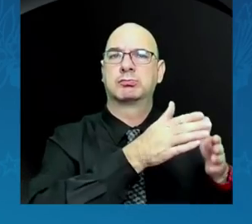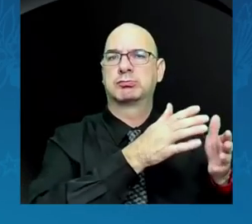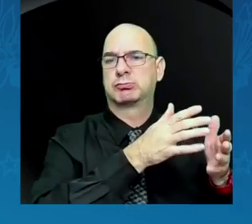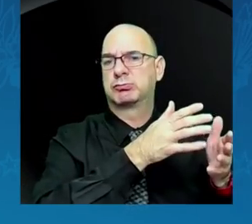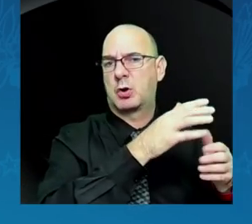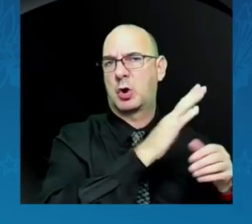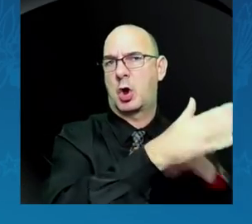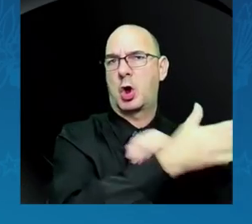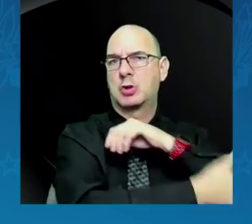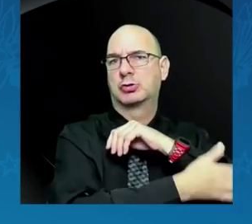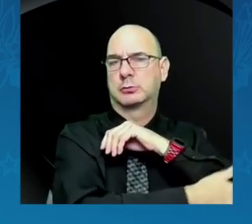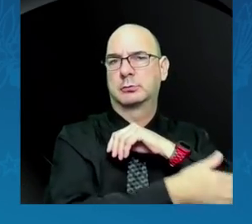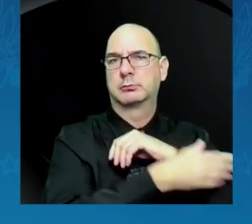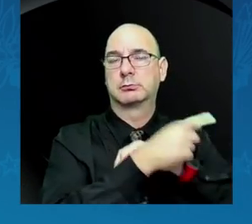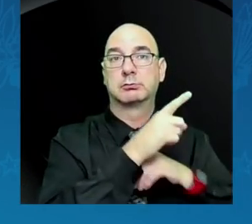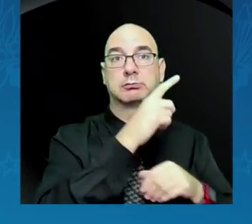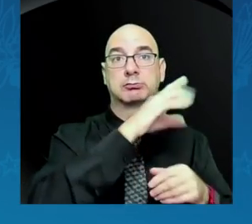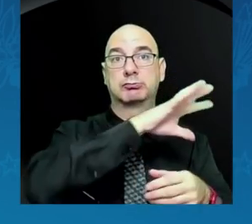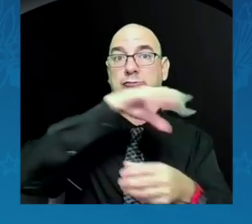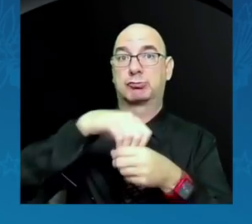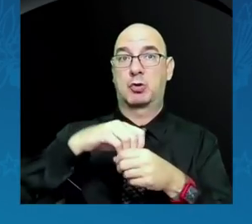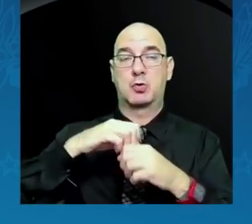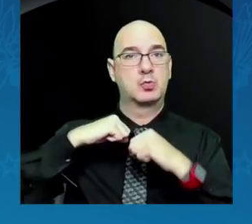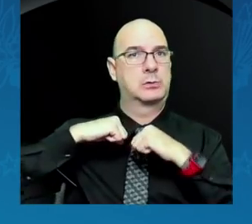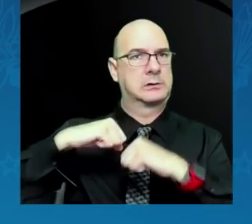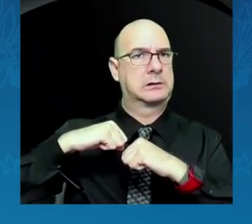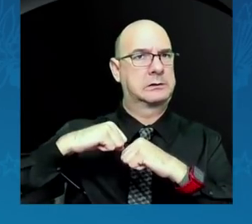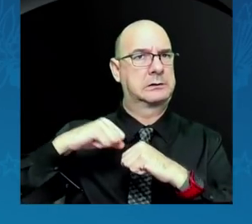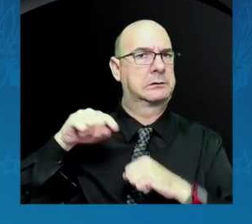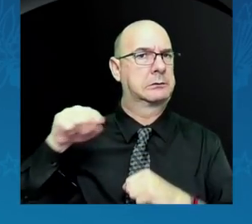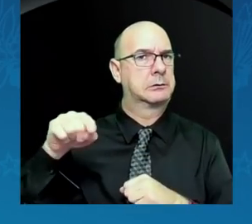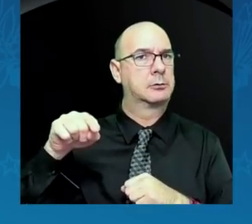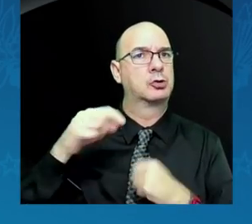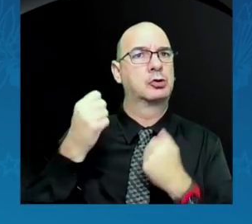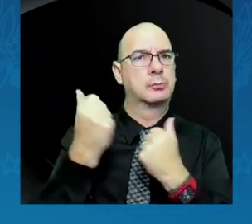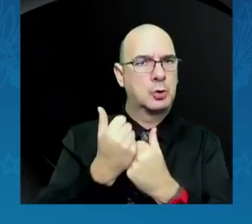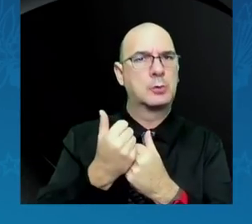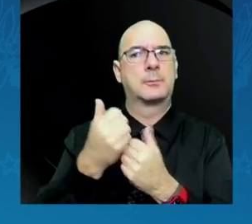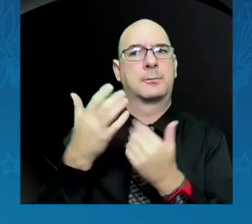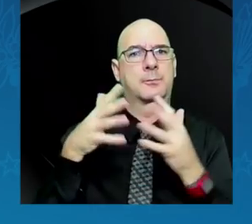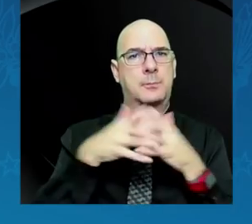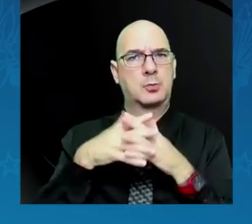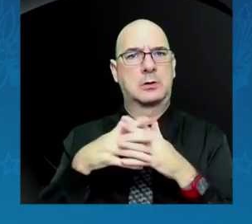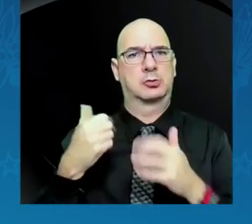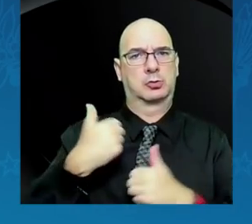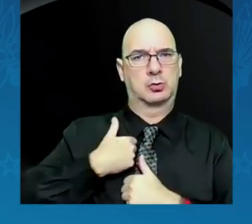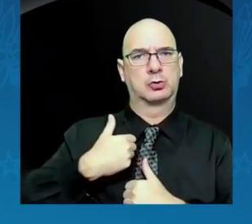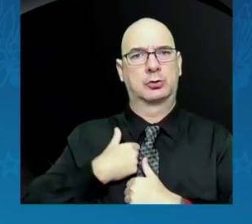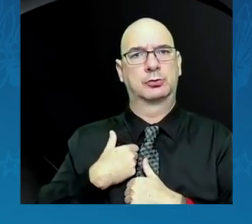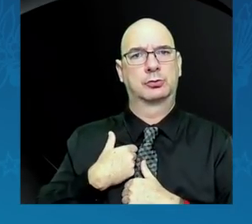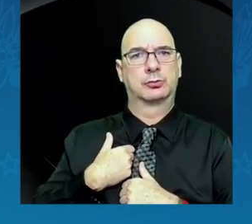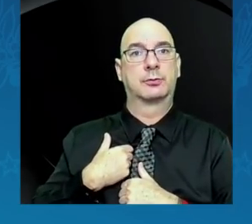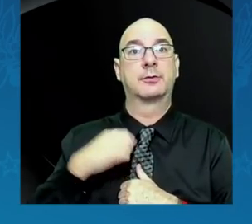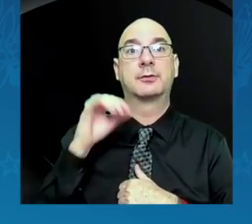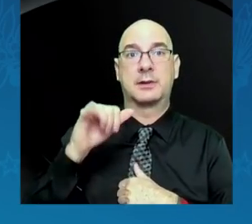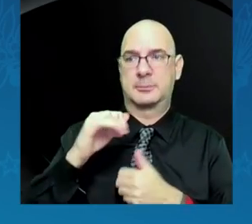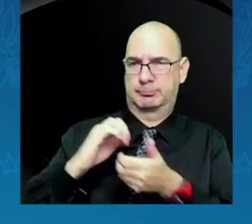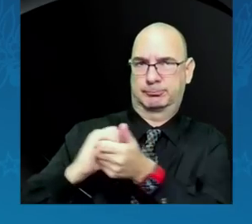resistance and to support American troops and allies.